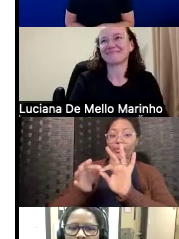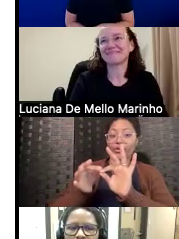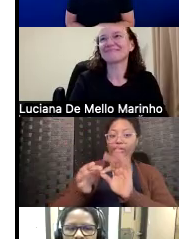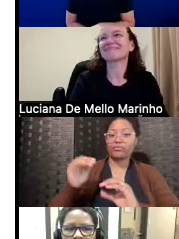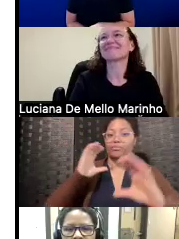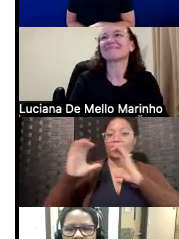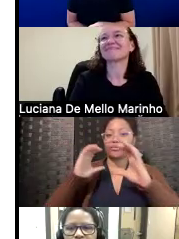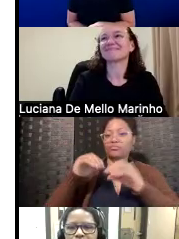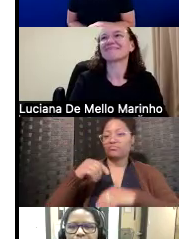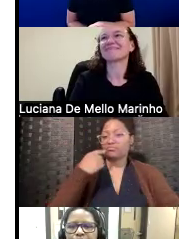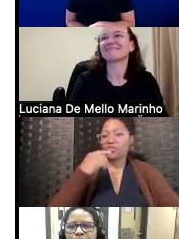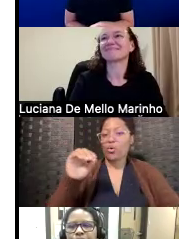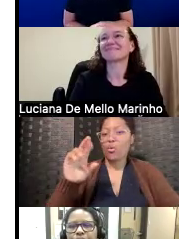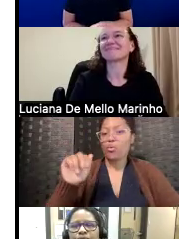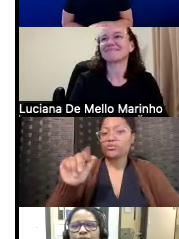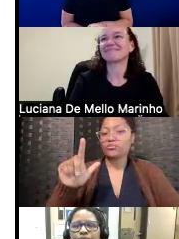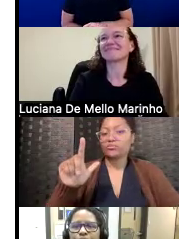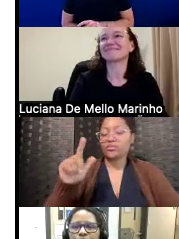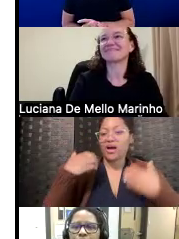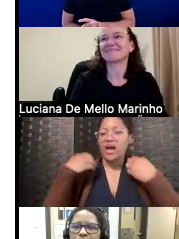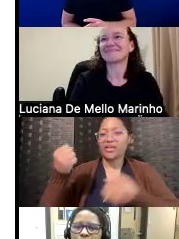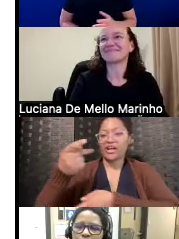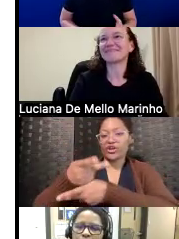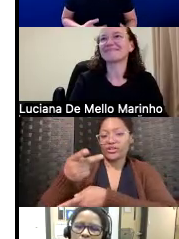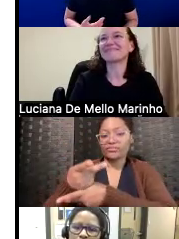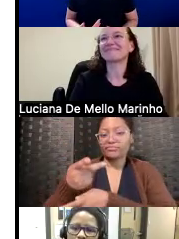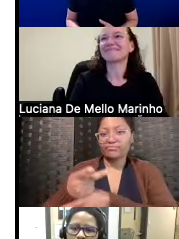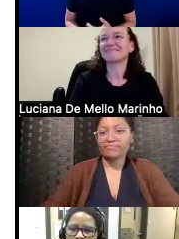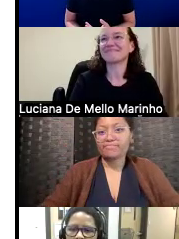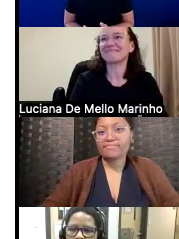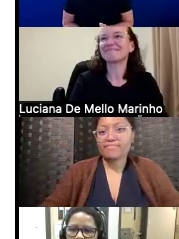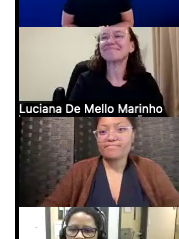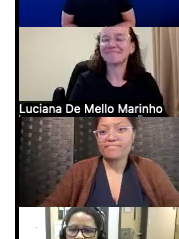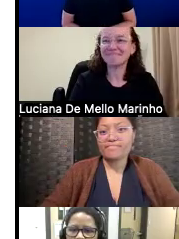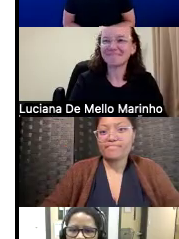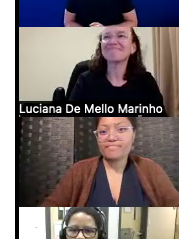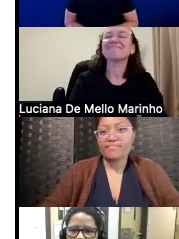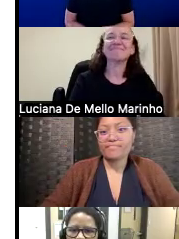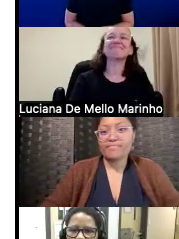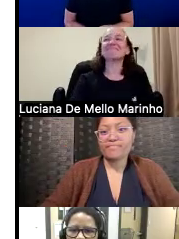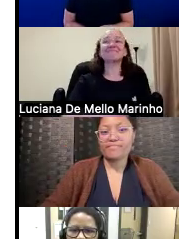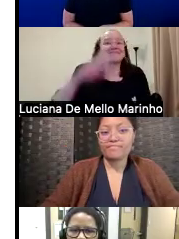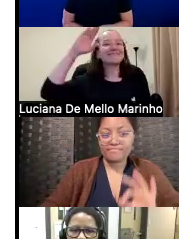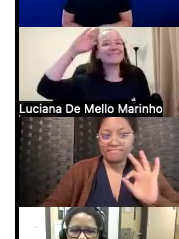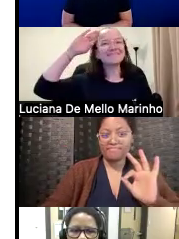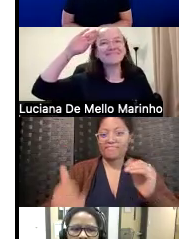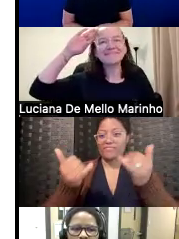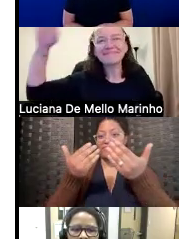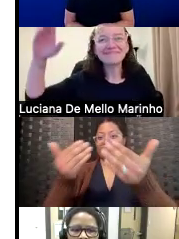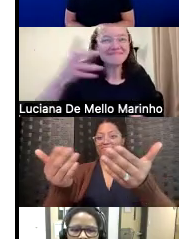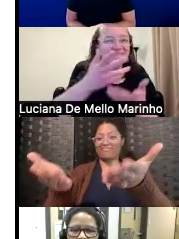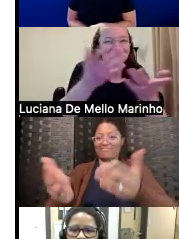office. And this is interpreters communicating oral health care.